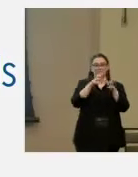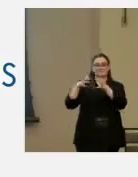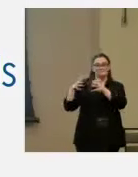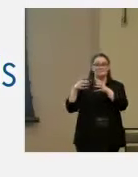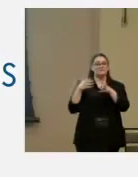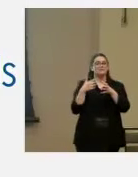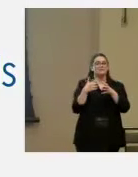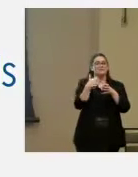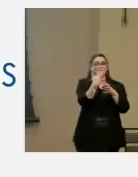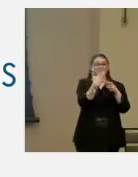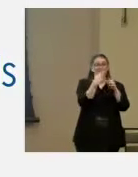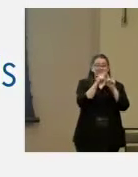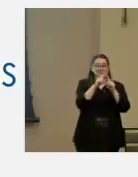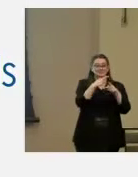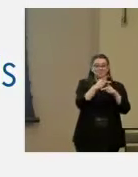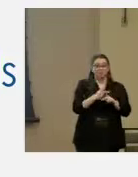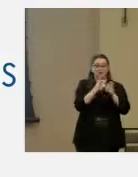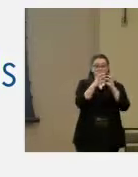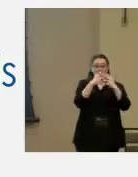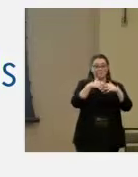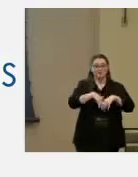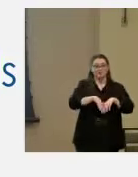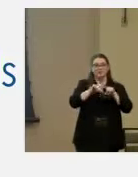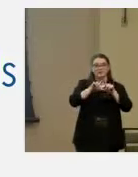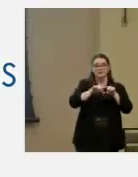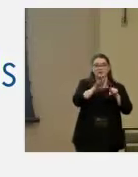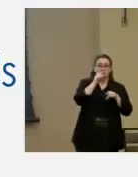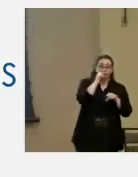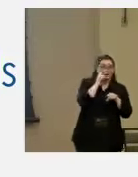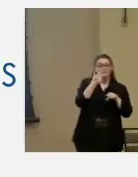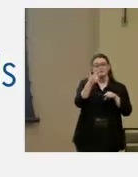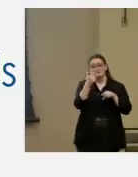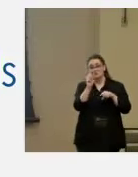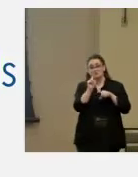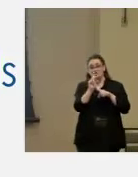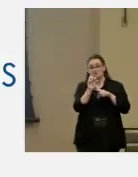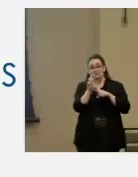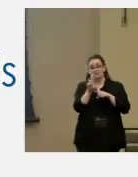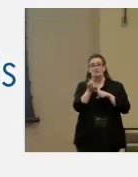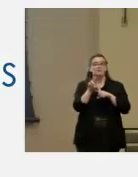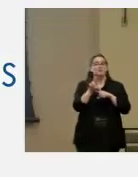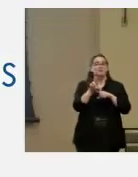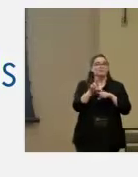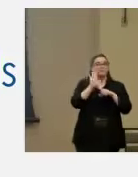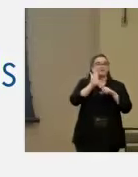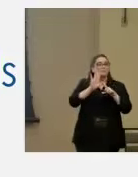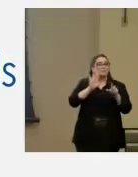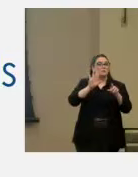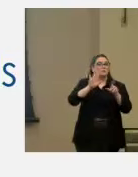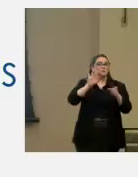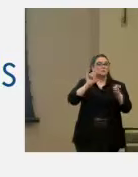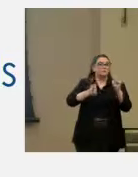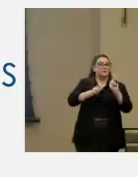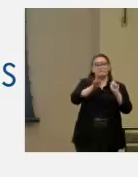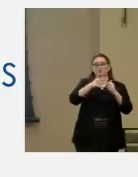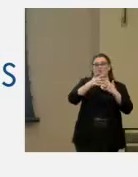down to 5 different products. And depending on your race and gender, tells us the metabolism